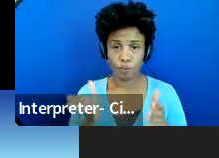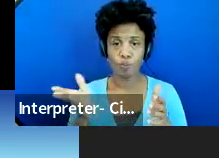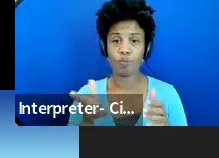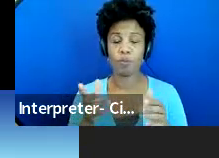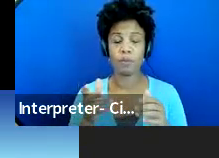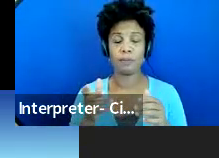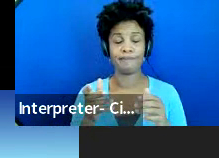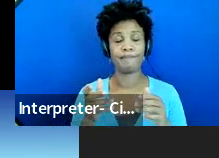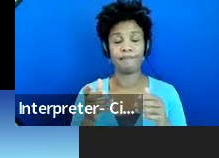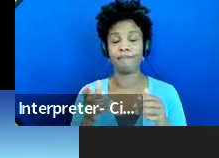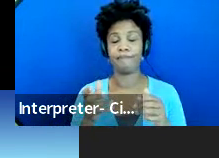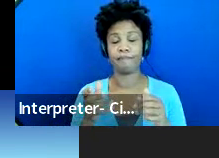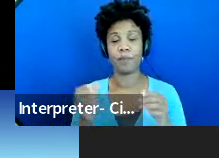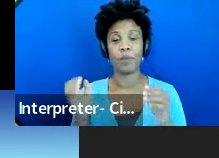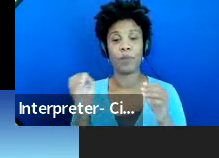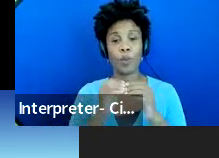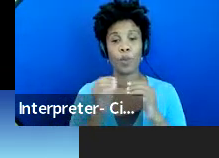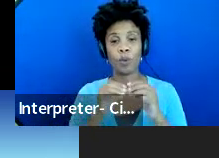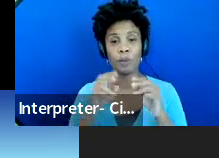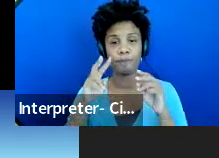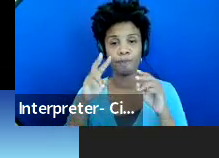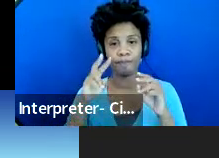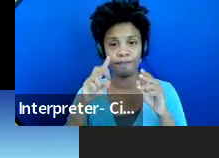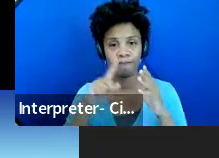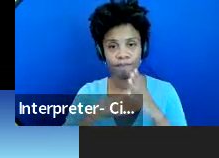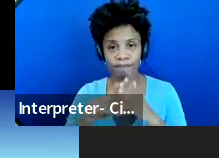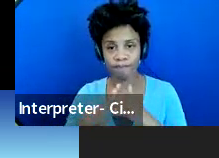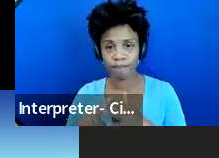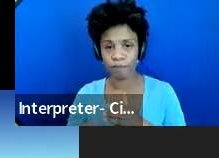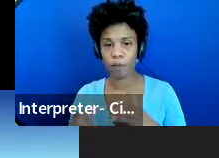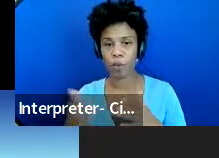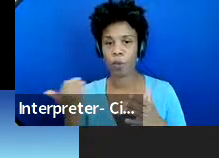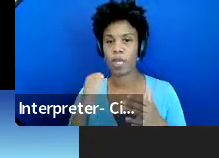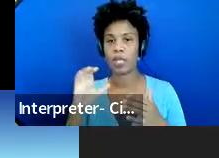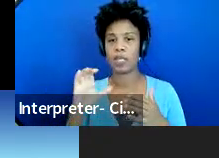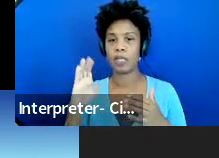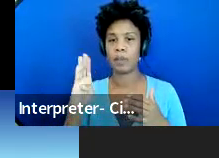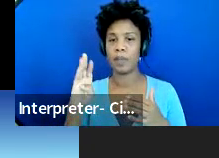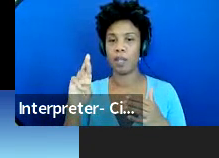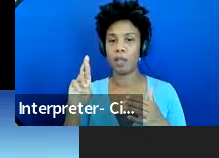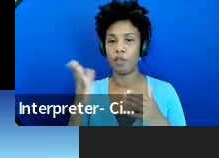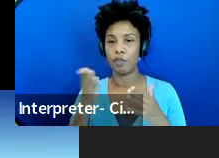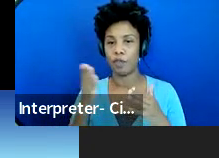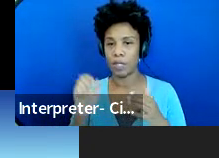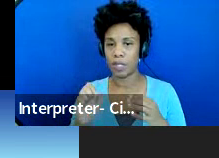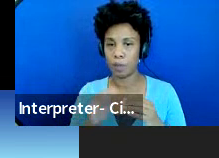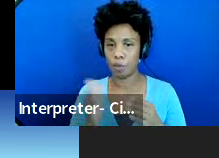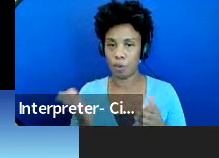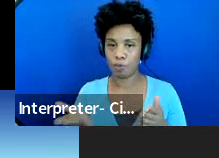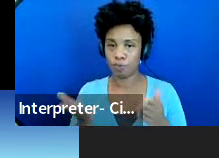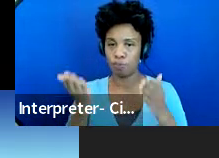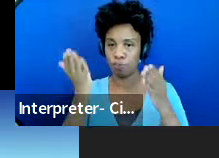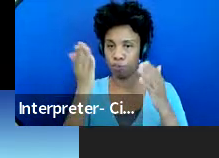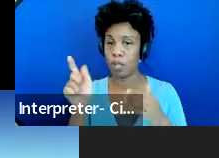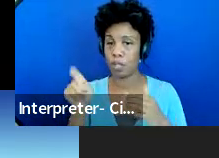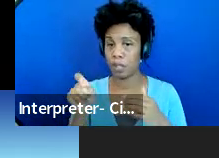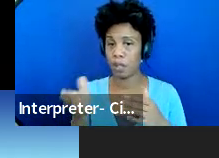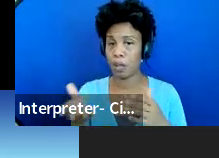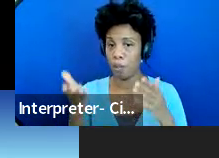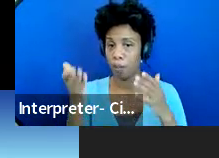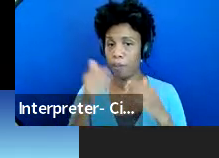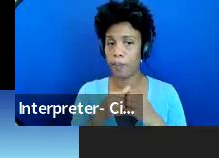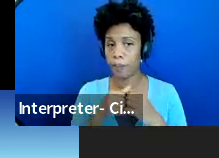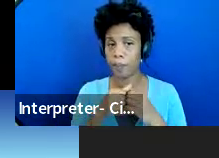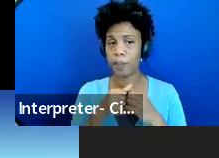further examination of the provision of CBR services. Given that there are social determinants of health,